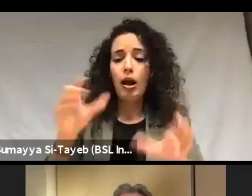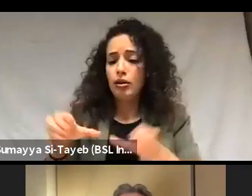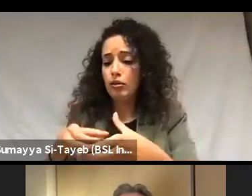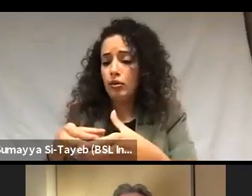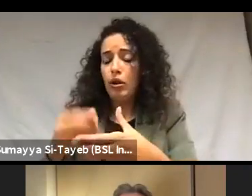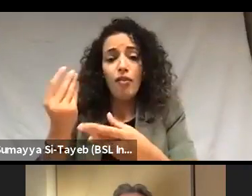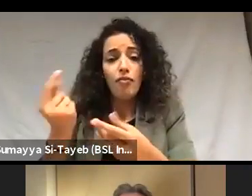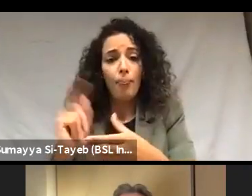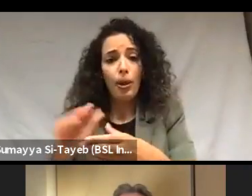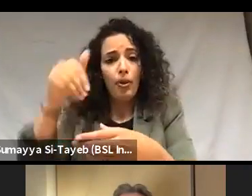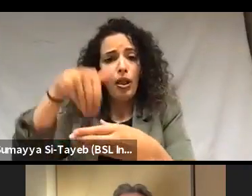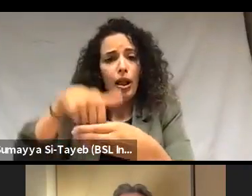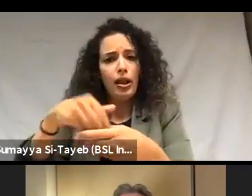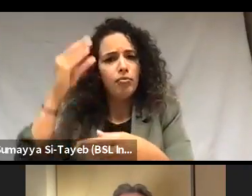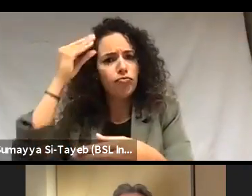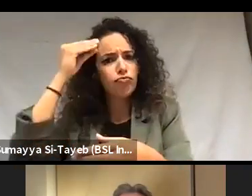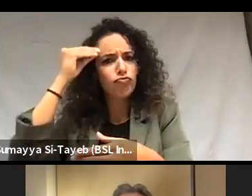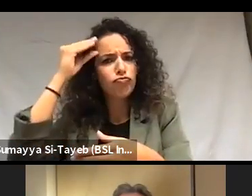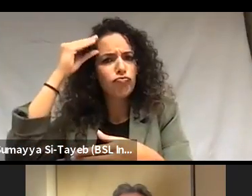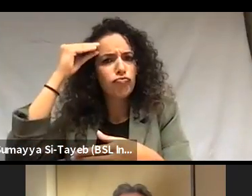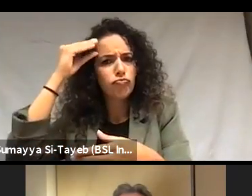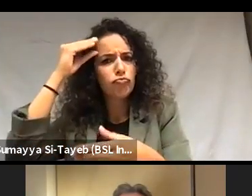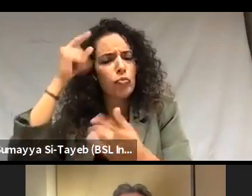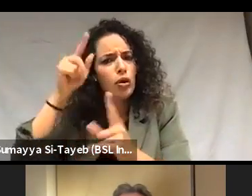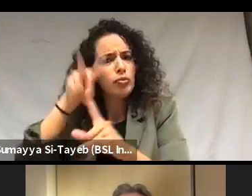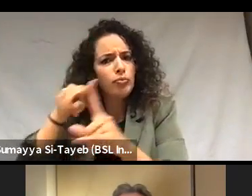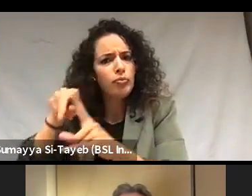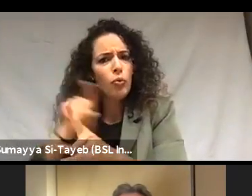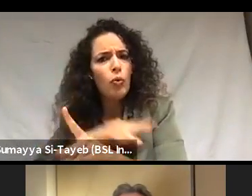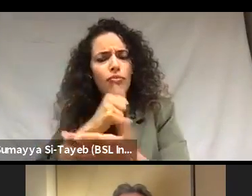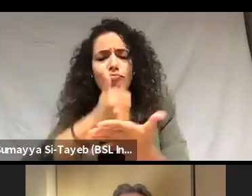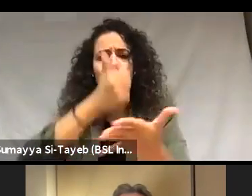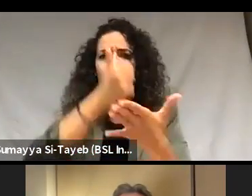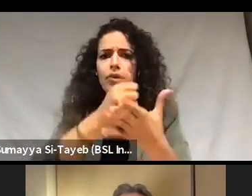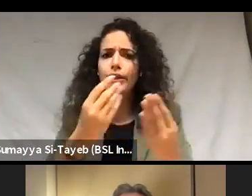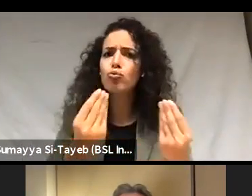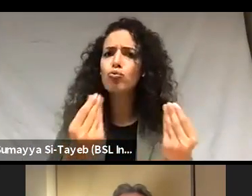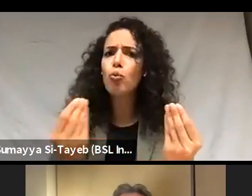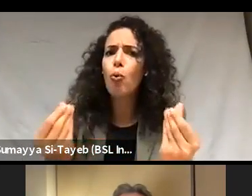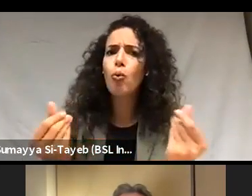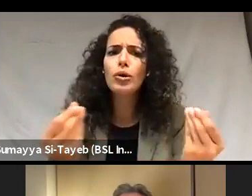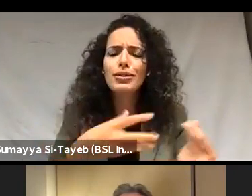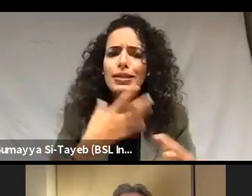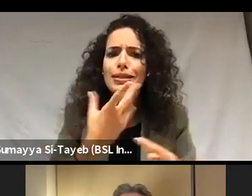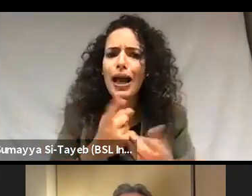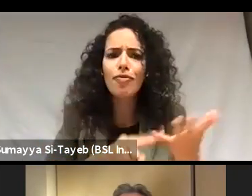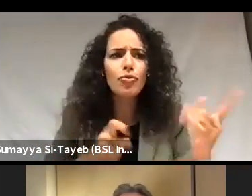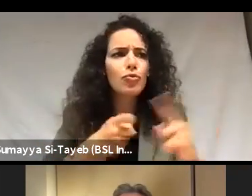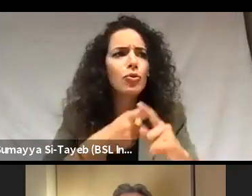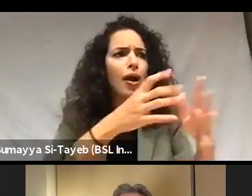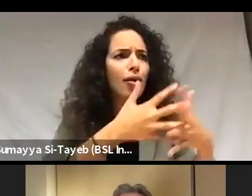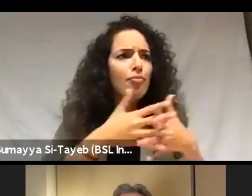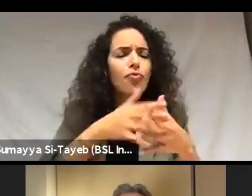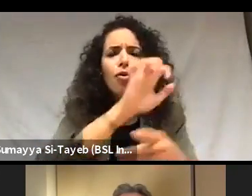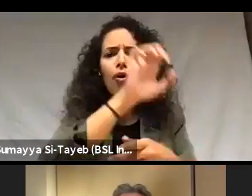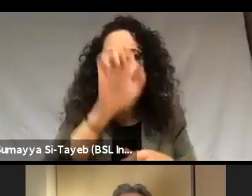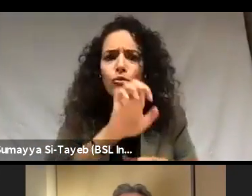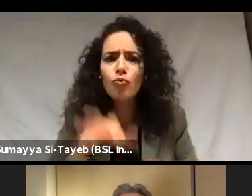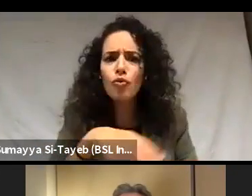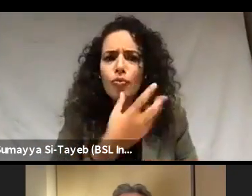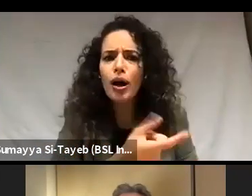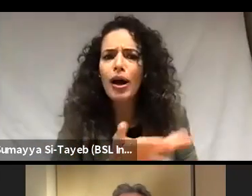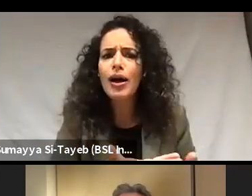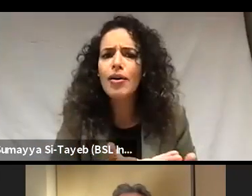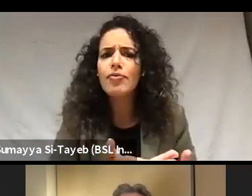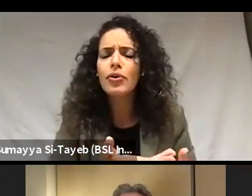out there in all Western countries at any rate. And I'm wondering to what extent people are depending on